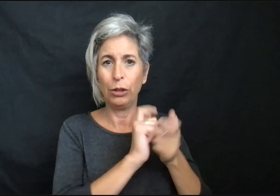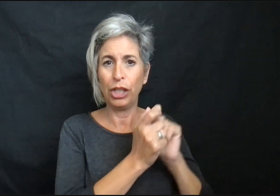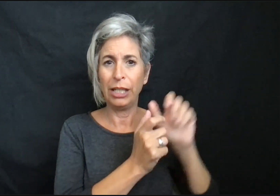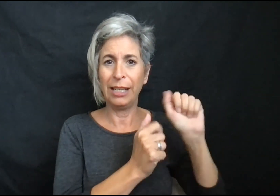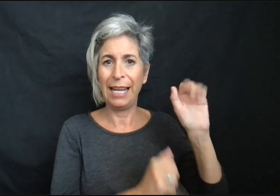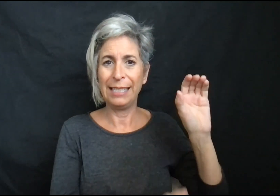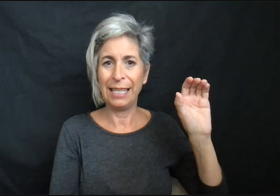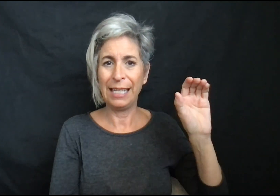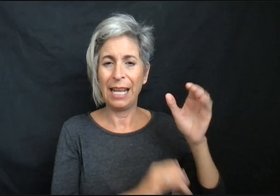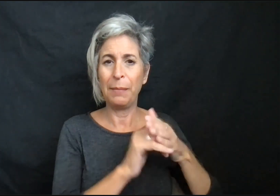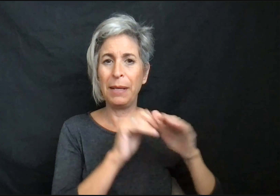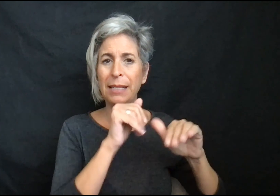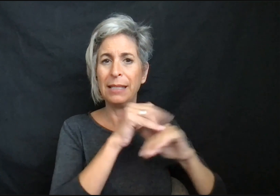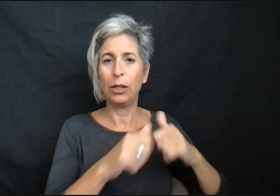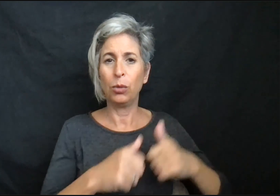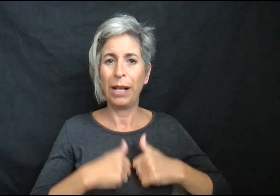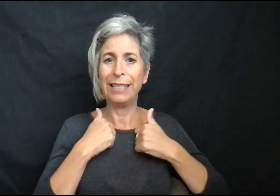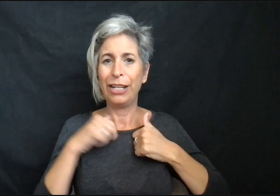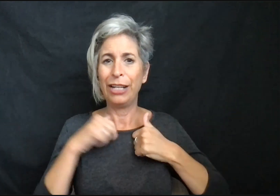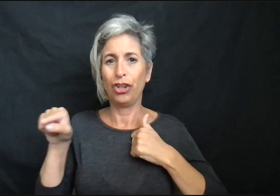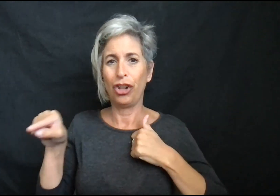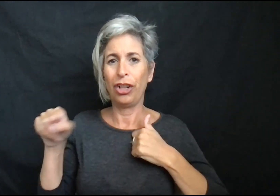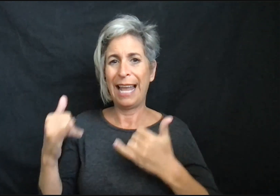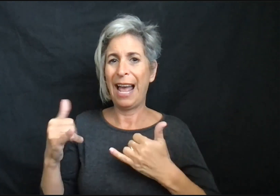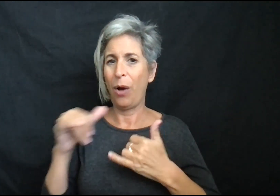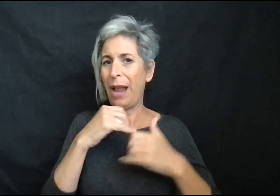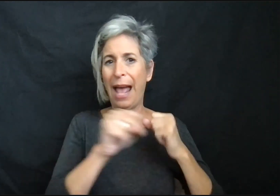be submitted as a residential now.